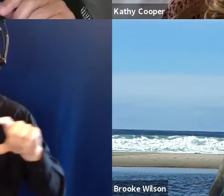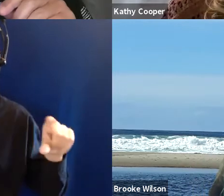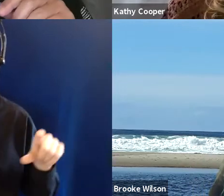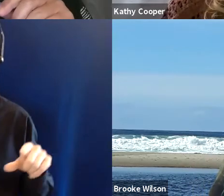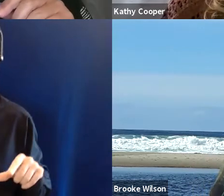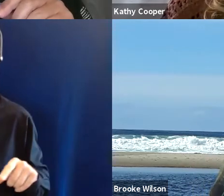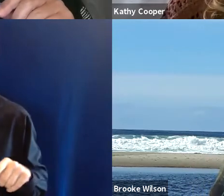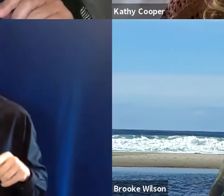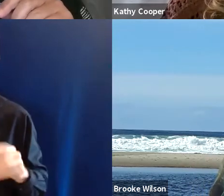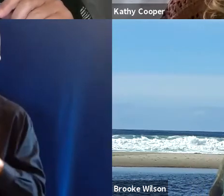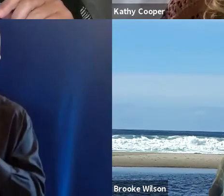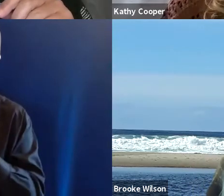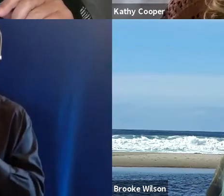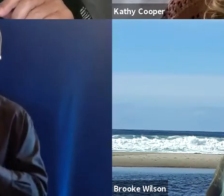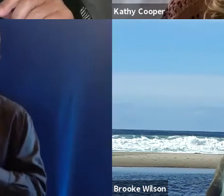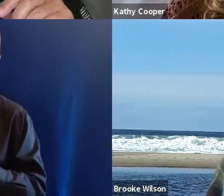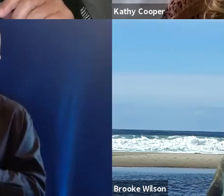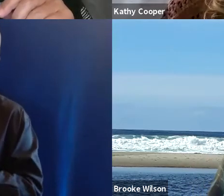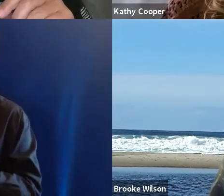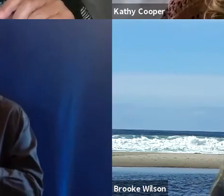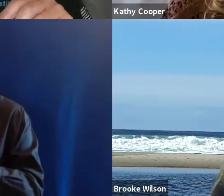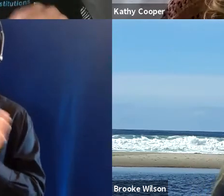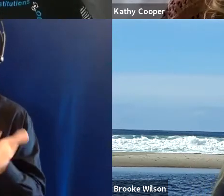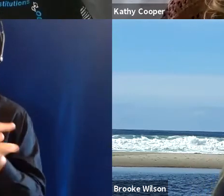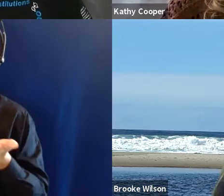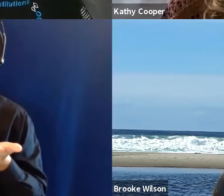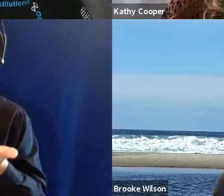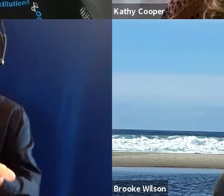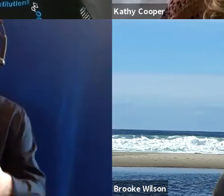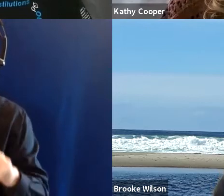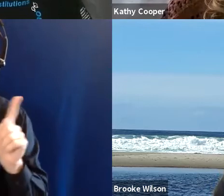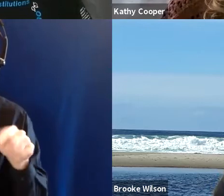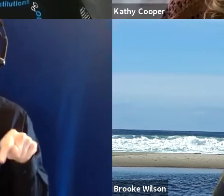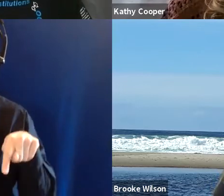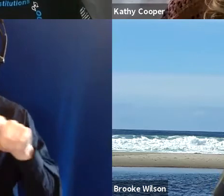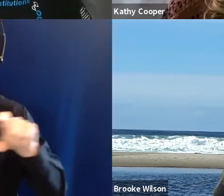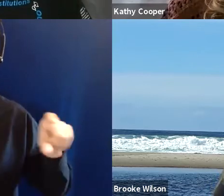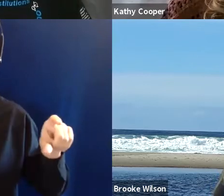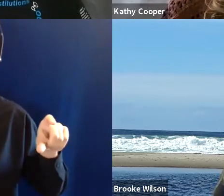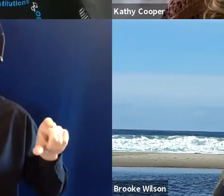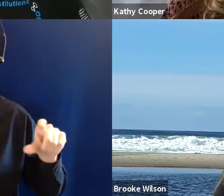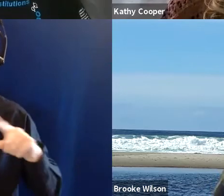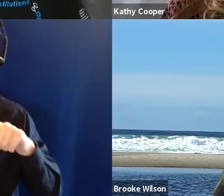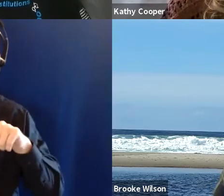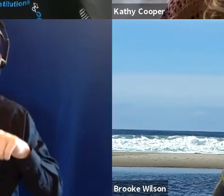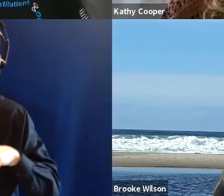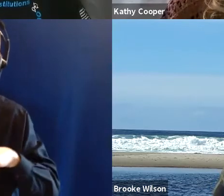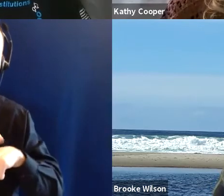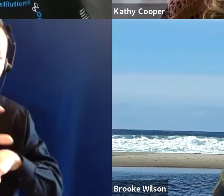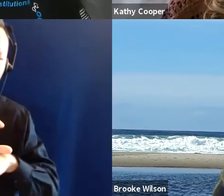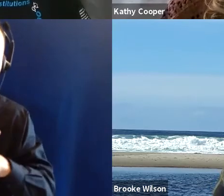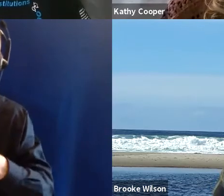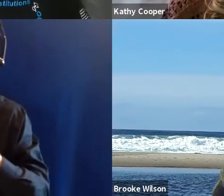using Zoom by the end of this week. But if you scroll over the screen, a menu bar will pop up depending on what device or what